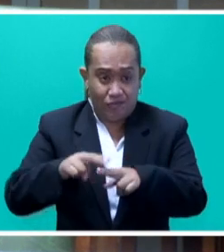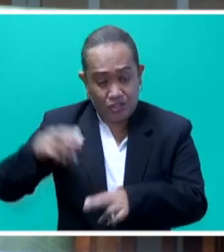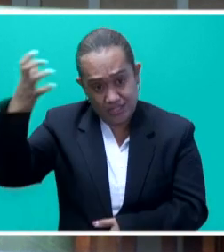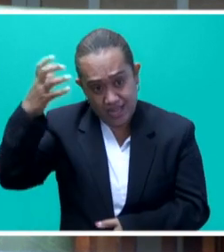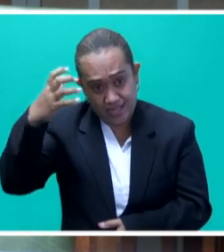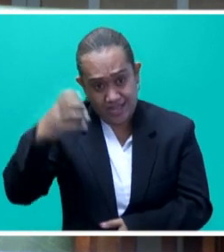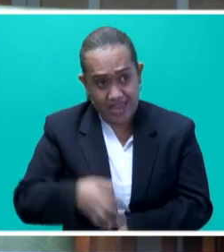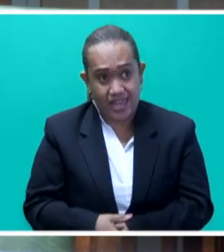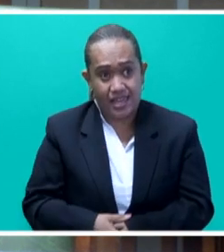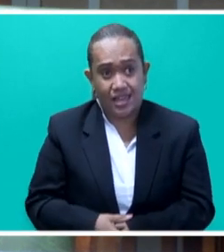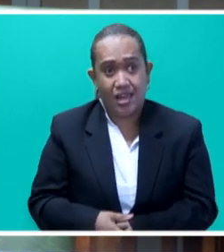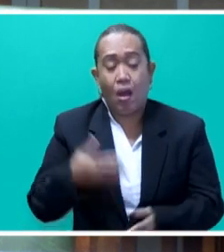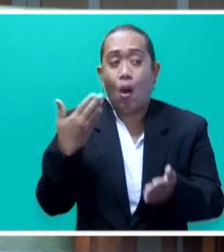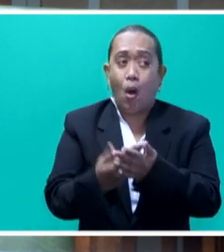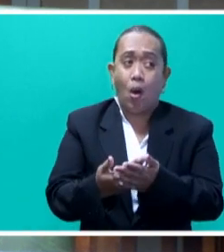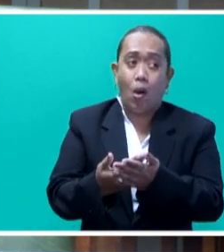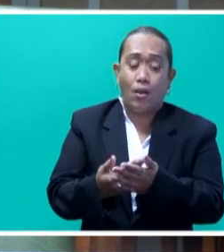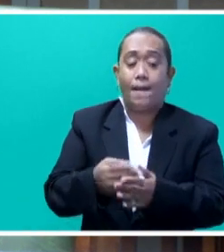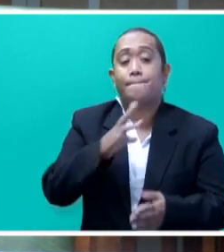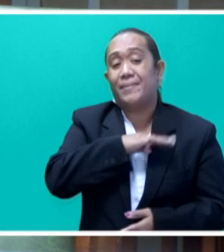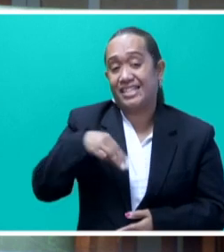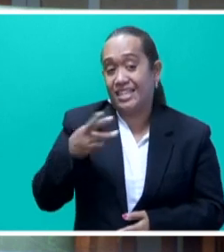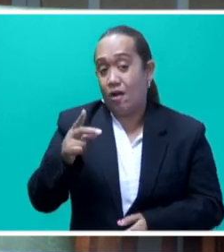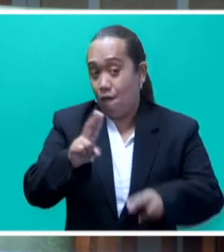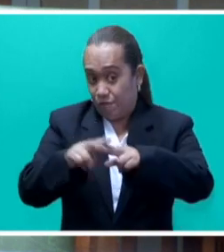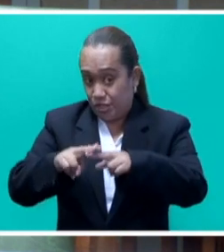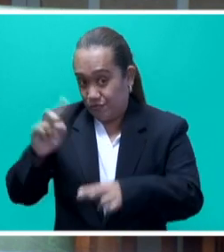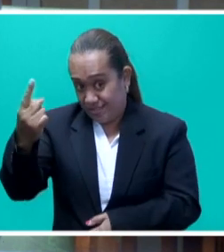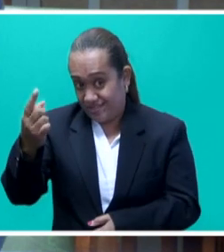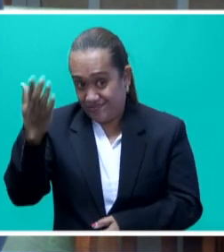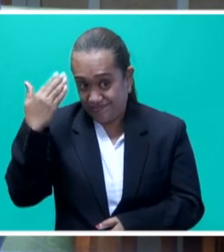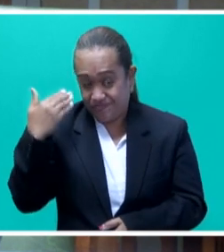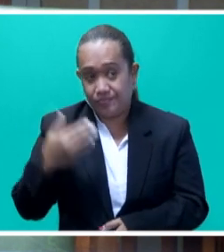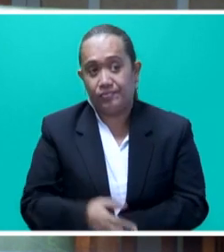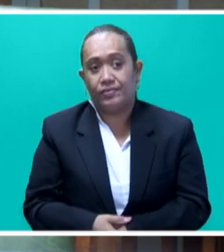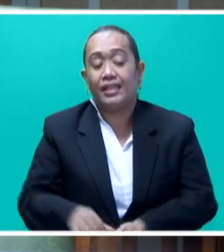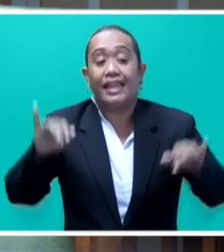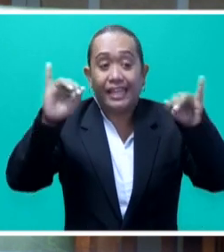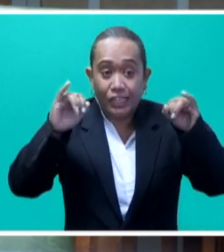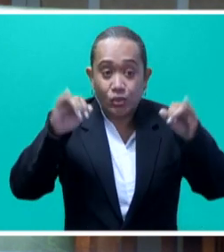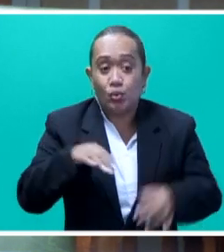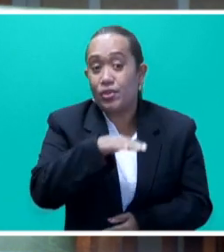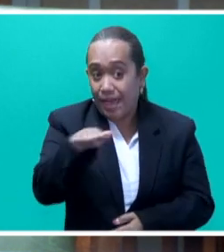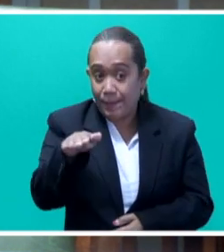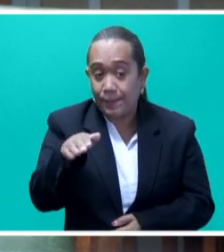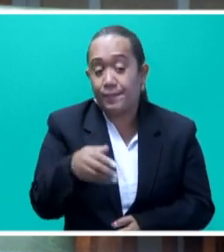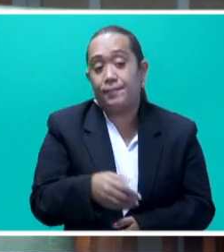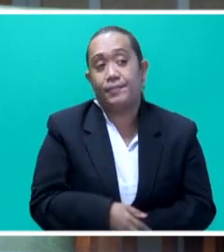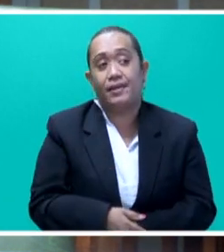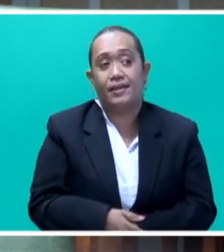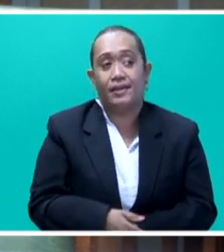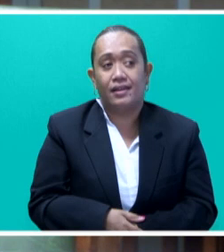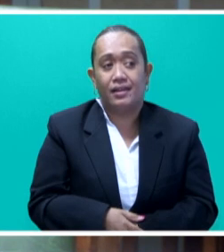former Minister of Fiji First. Mr. Speaker, sir, the issue about them running any front page